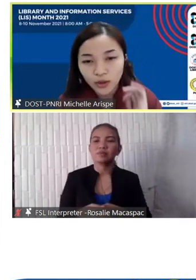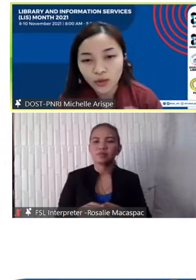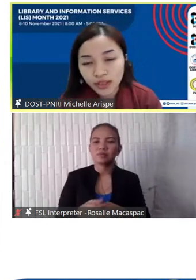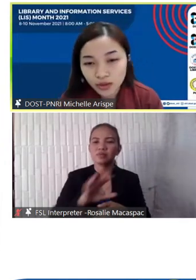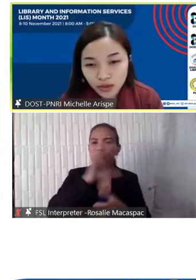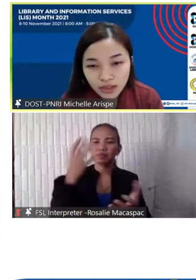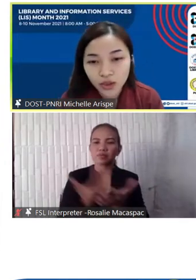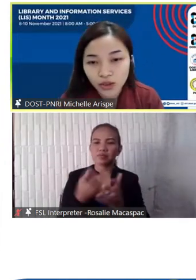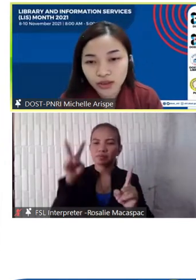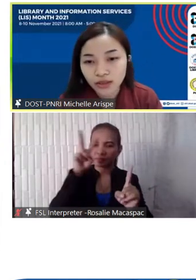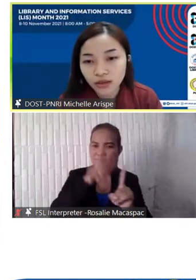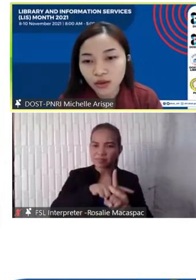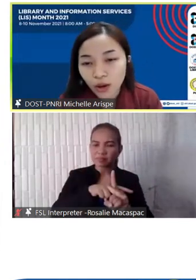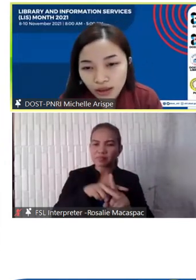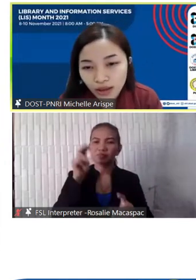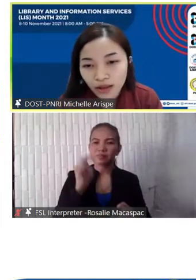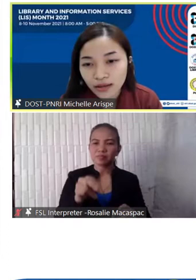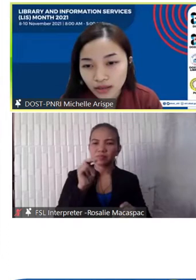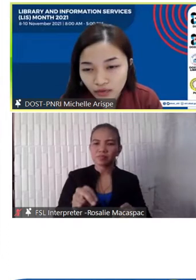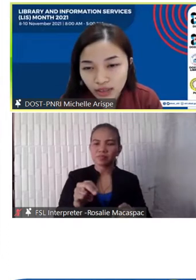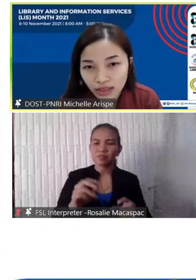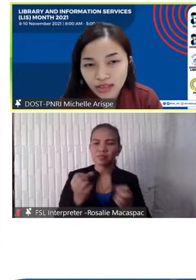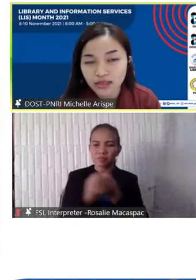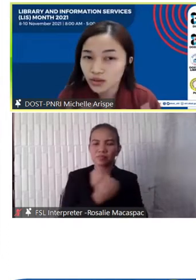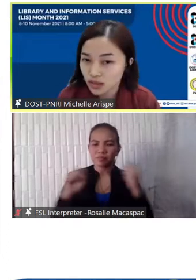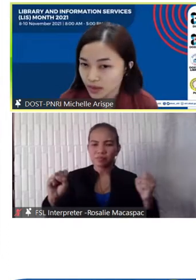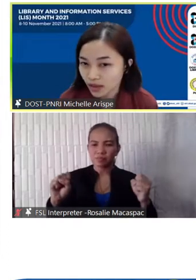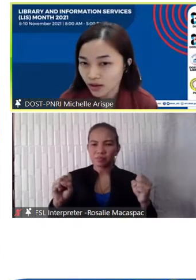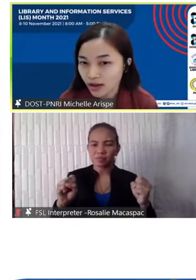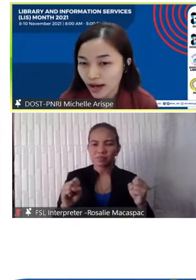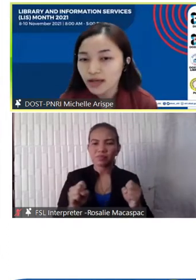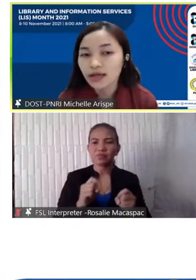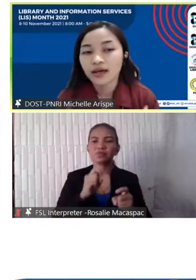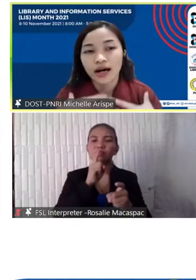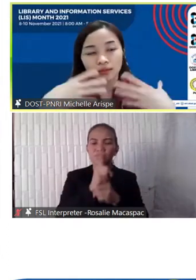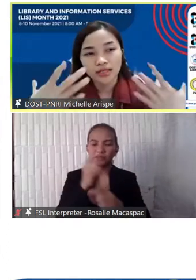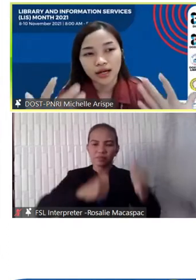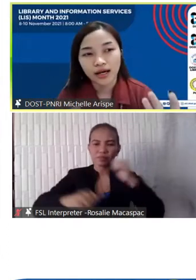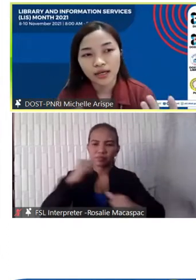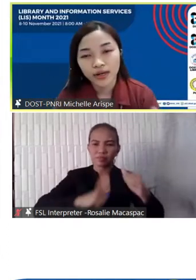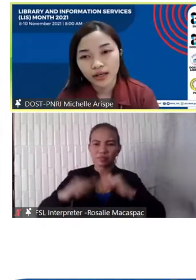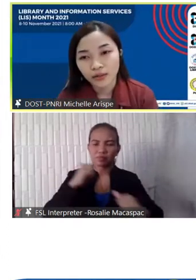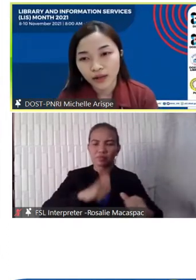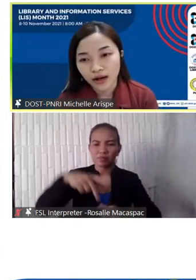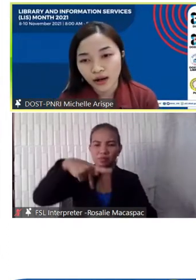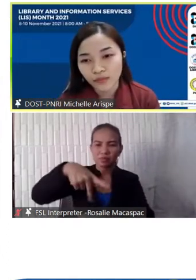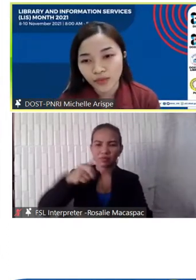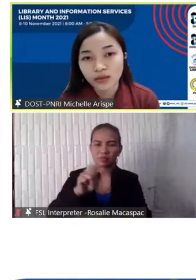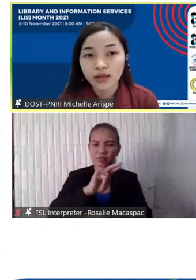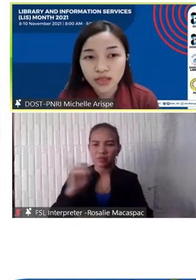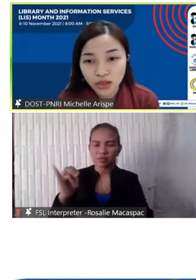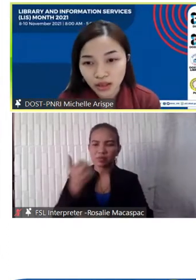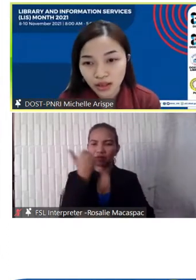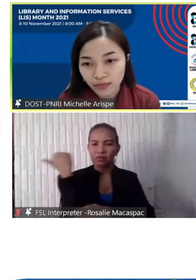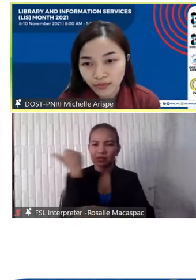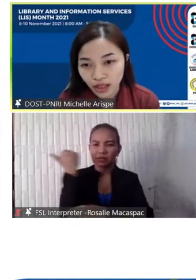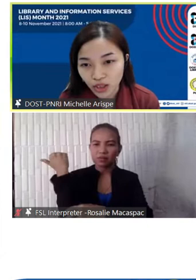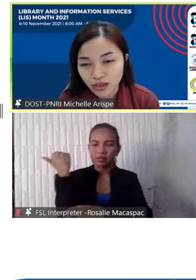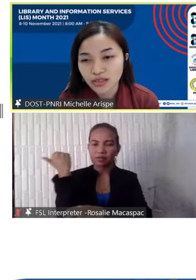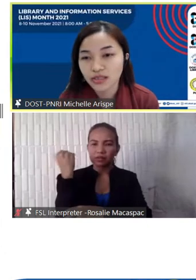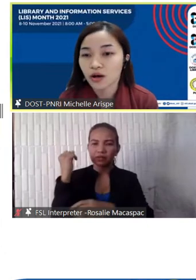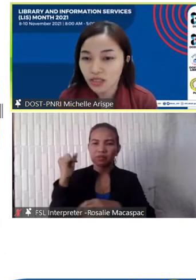na to, we need to secure that all activities dito sa PNRI at sa iba ring